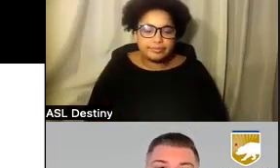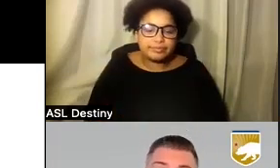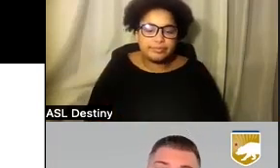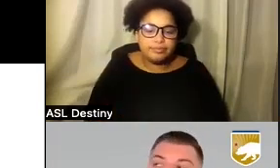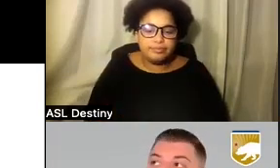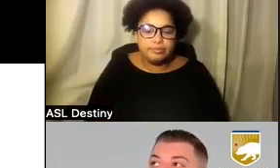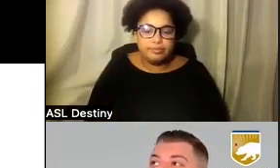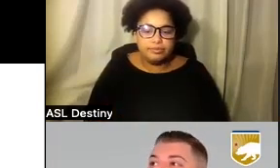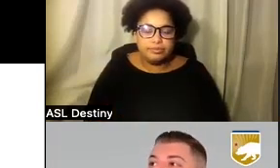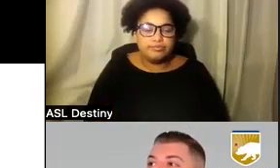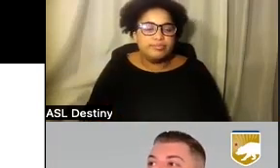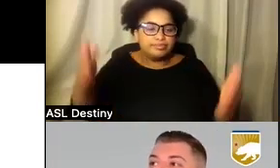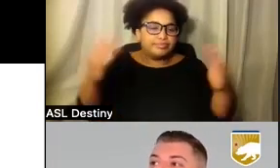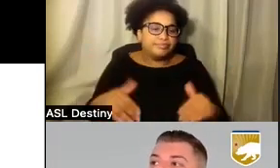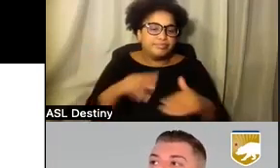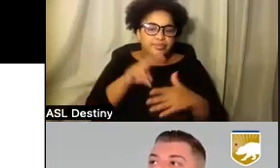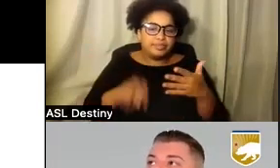private nonprofits. We can go ahead and skip over this one.